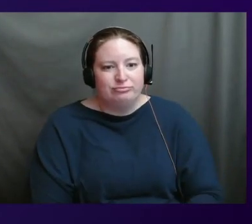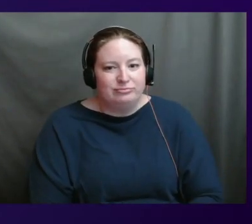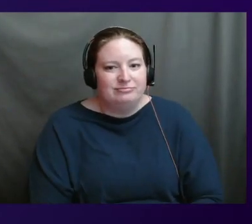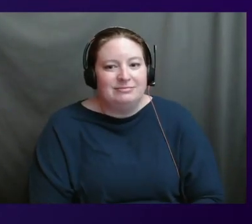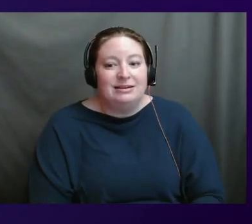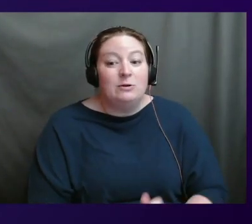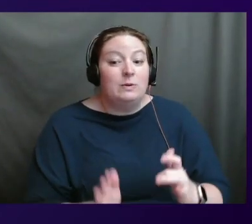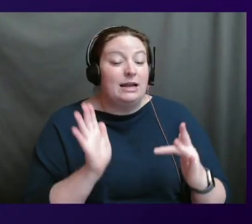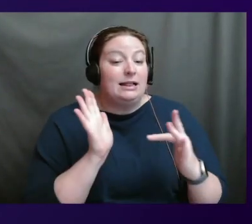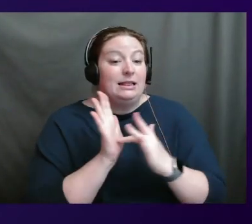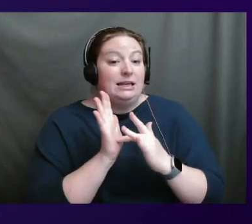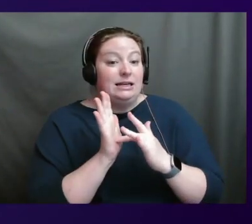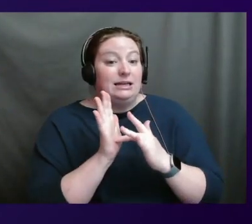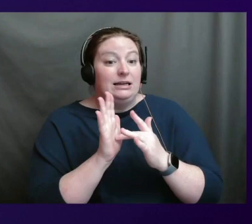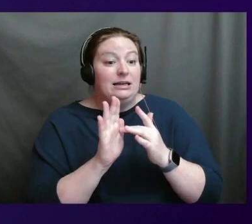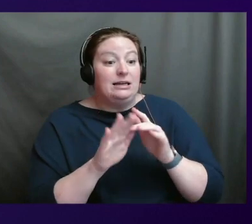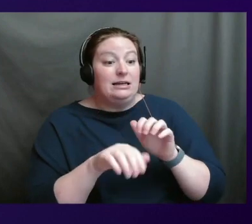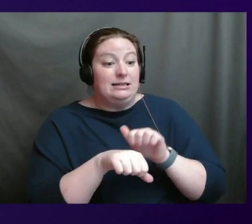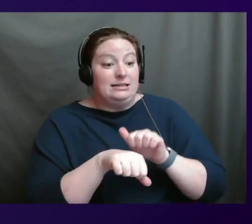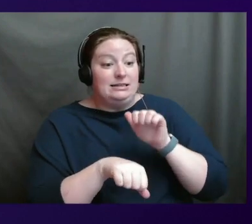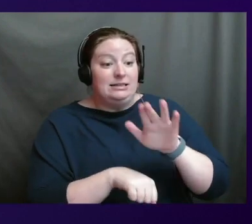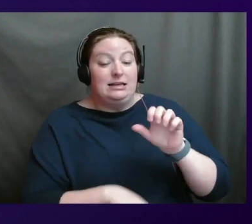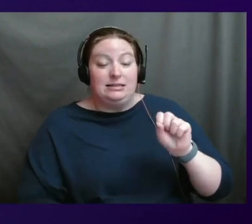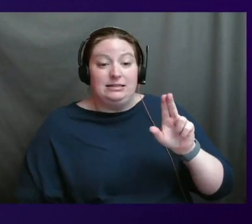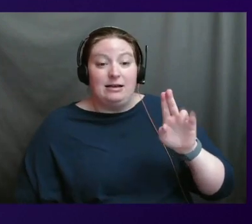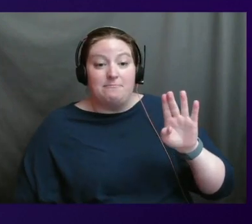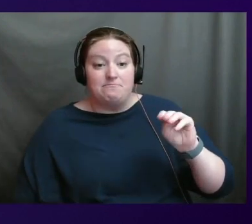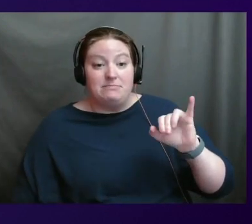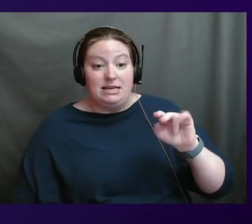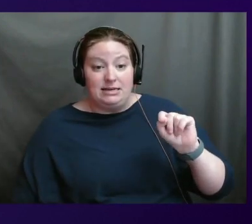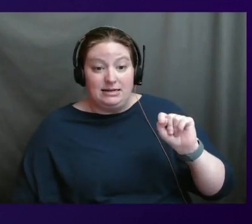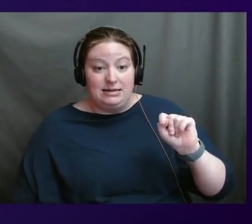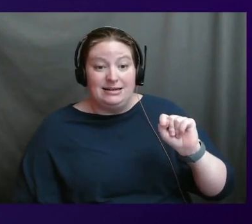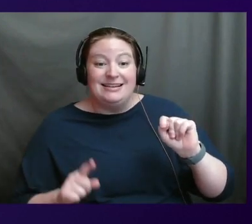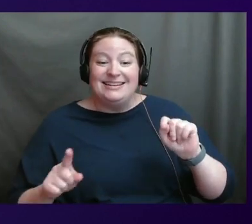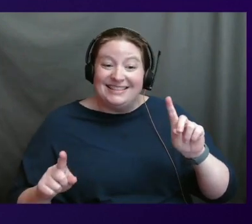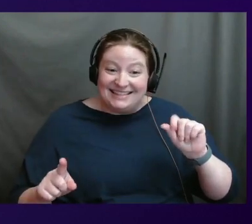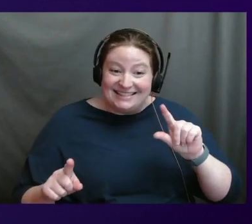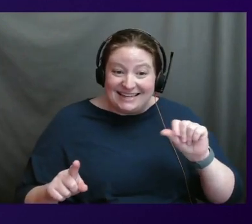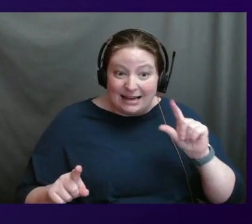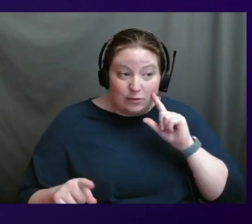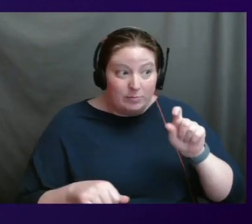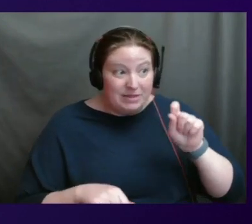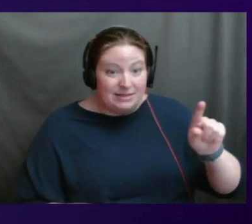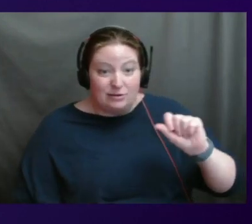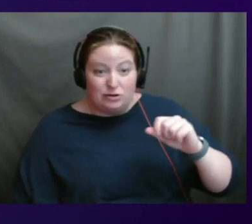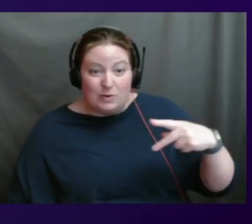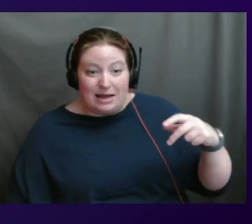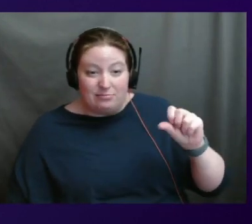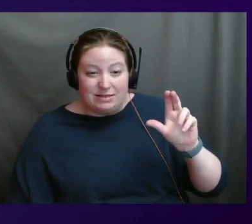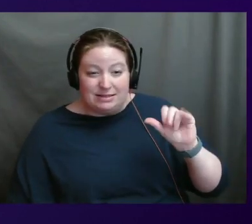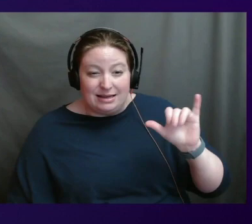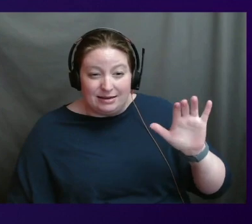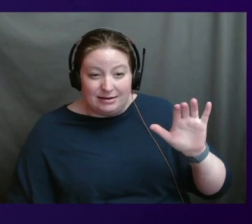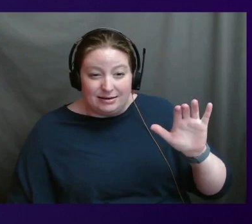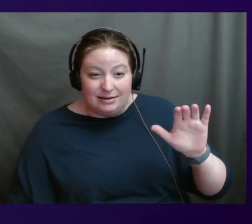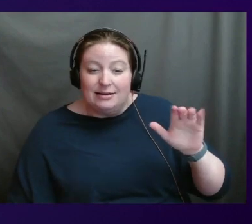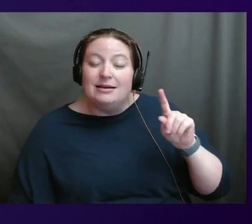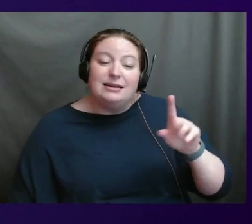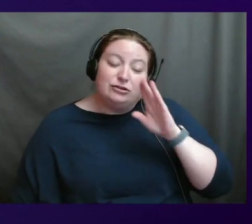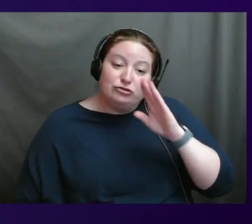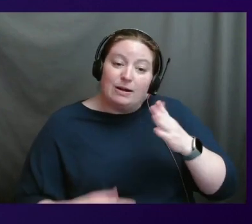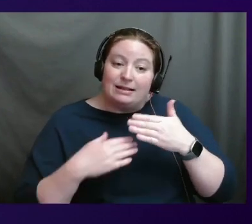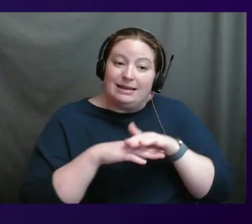submit, what's important here is that this data is going to be sent off to AppSync. AppSync is directly integrating